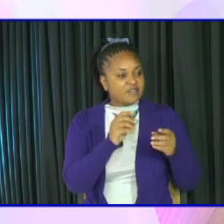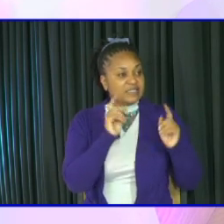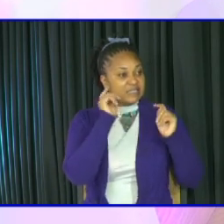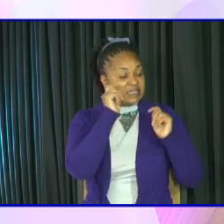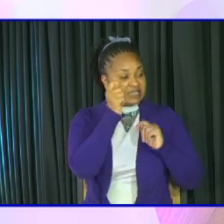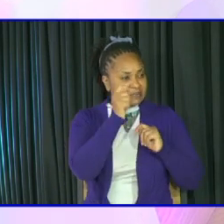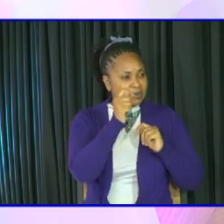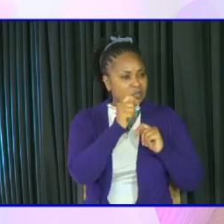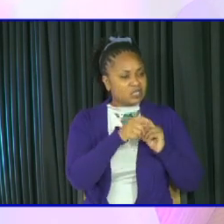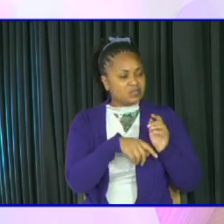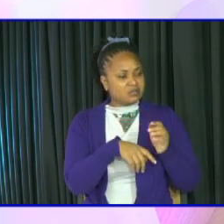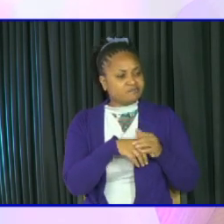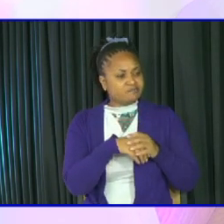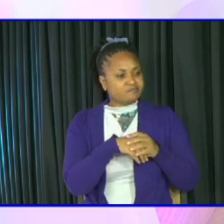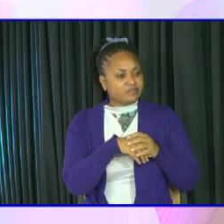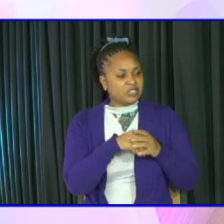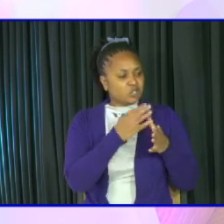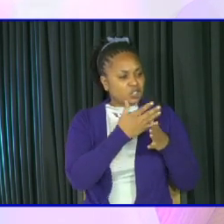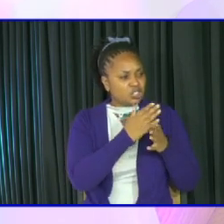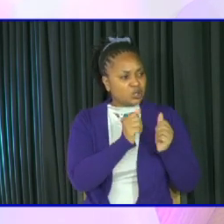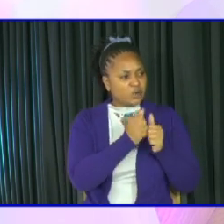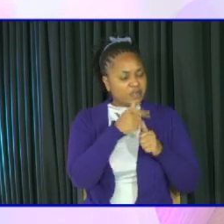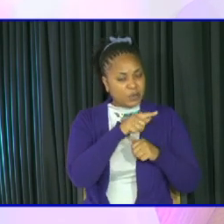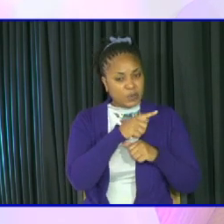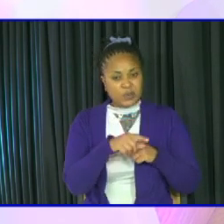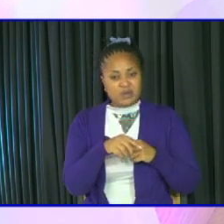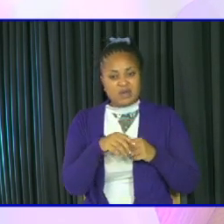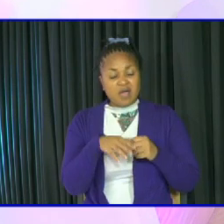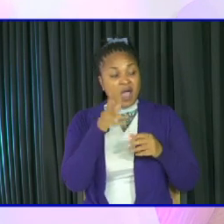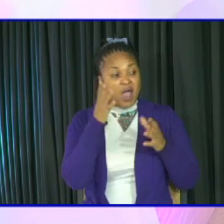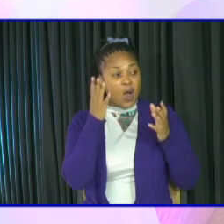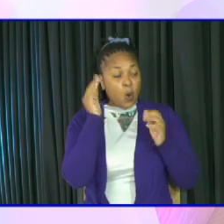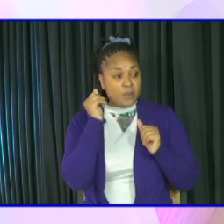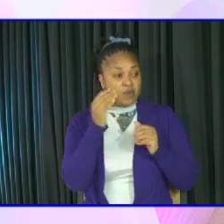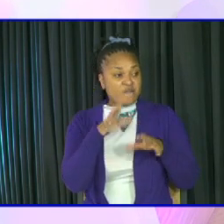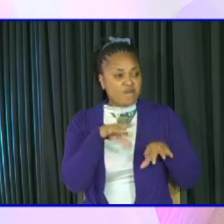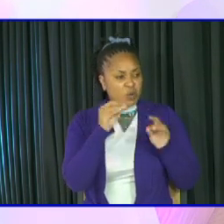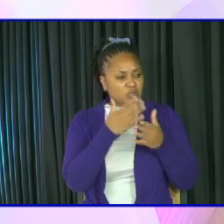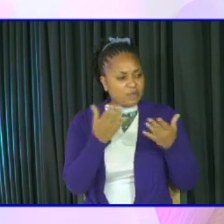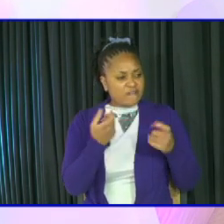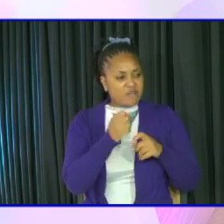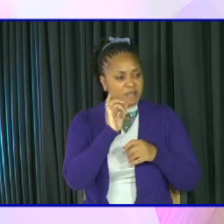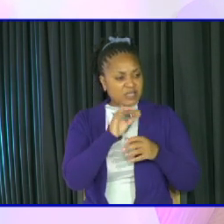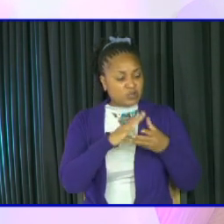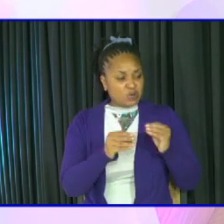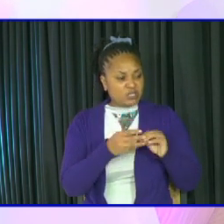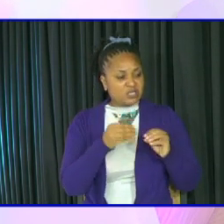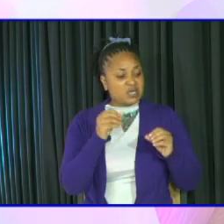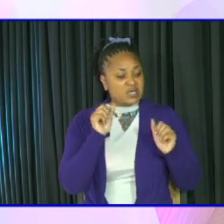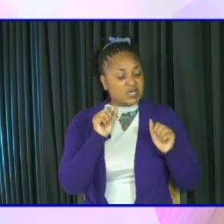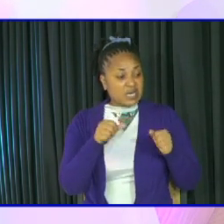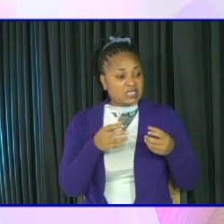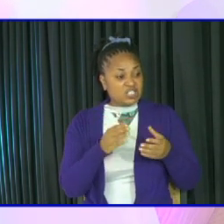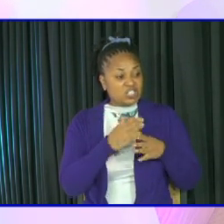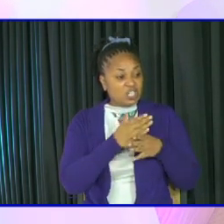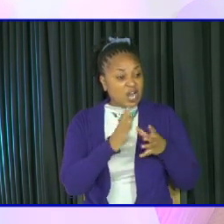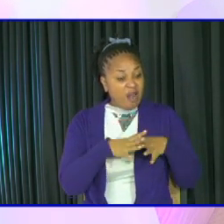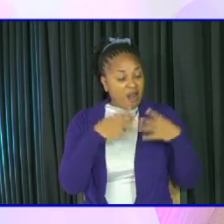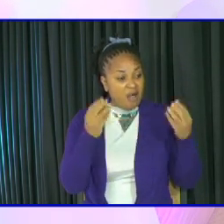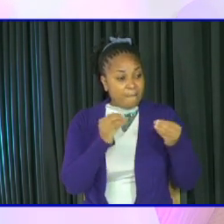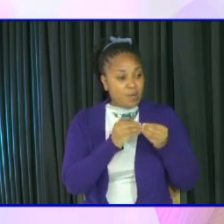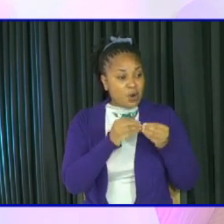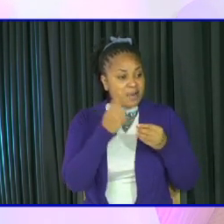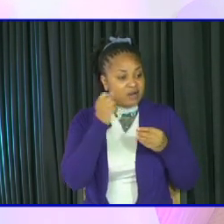hope that you found something in Dr. Vernon's story. There's so much more she could have shared because her life has a whole kaleidoscope